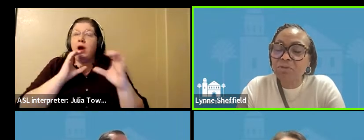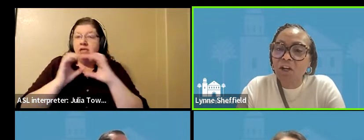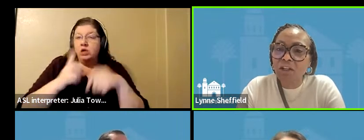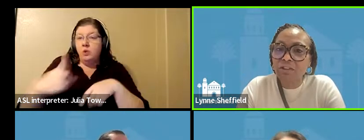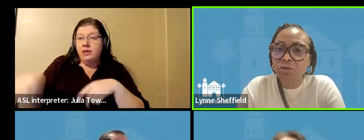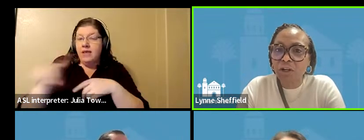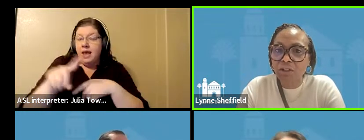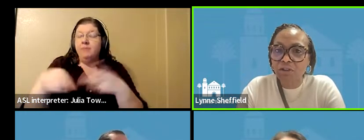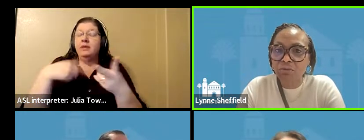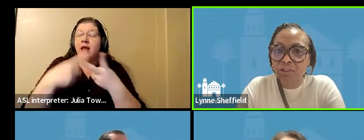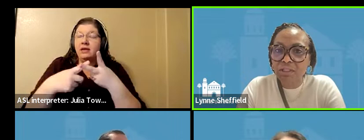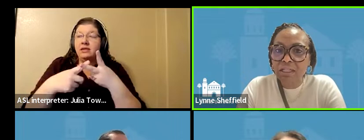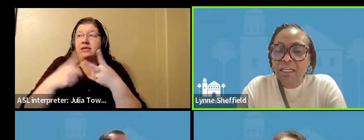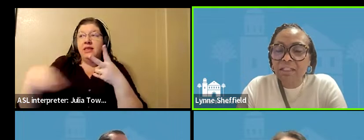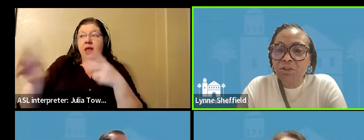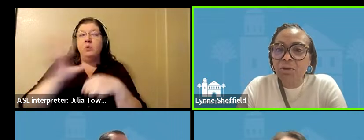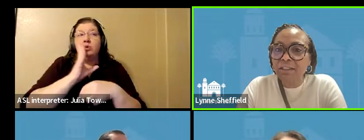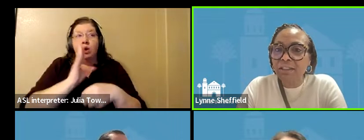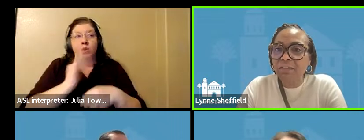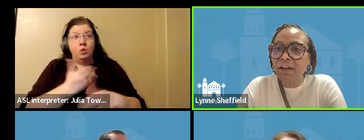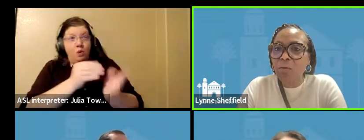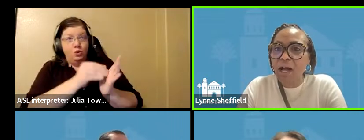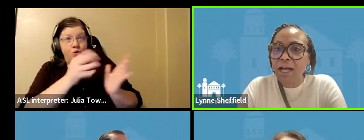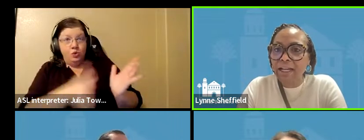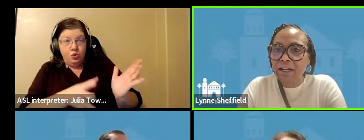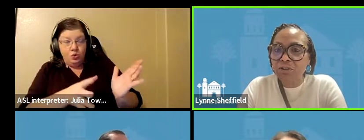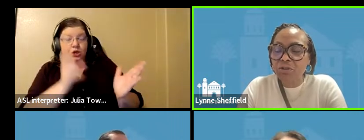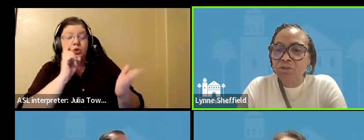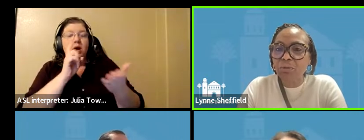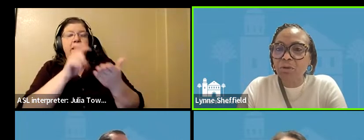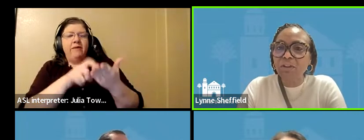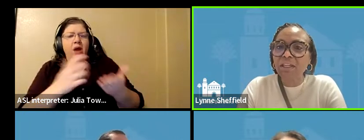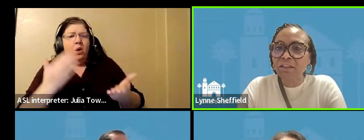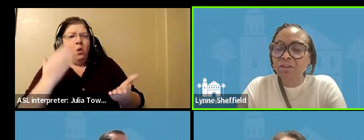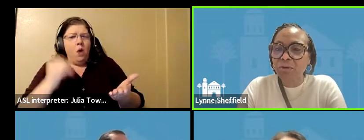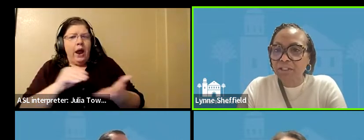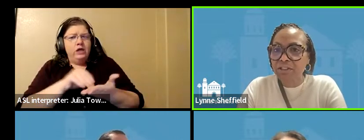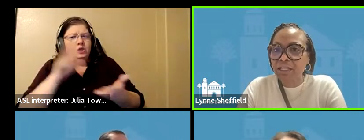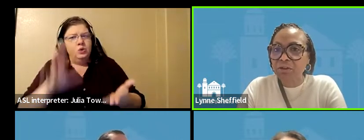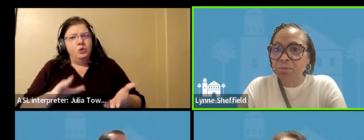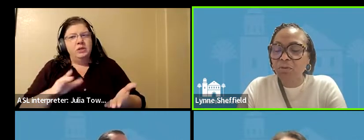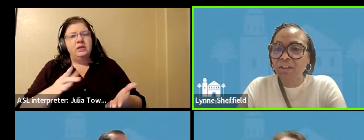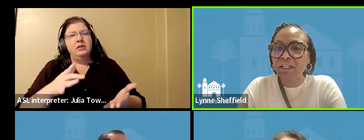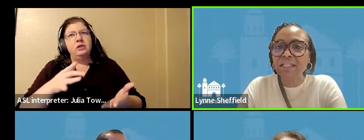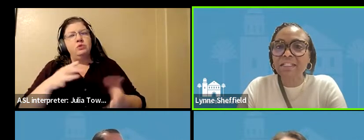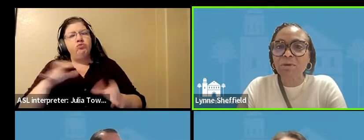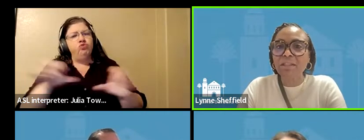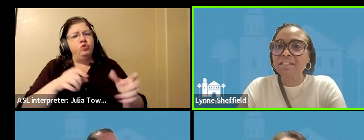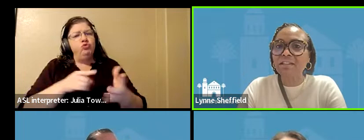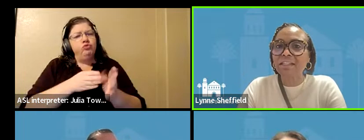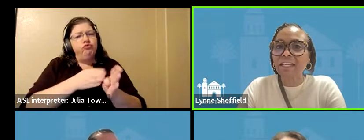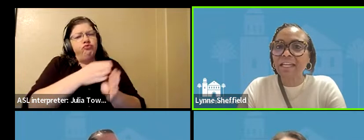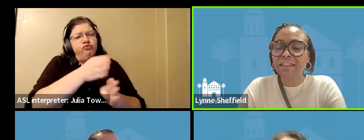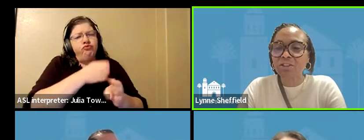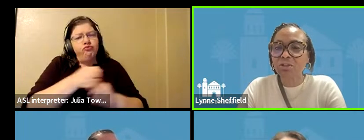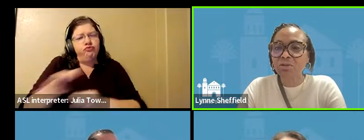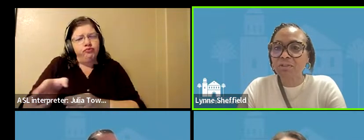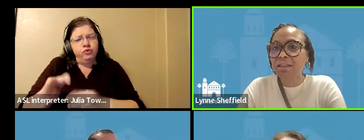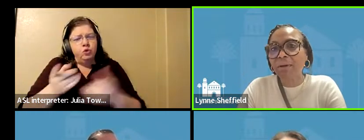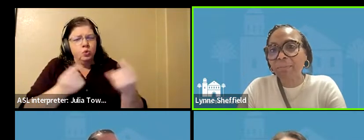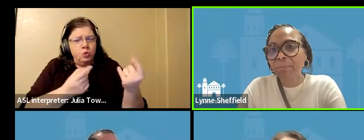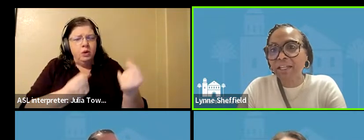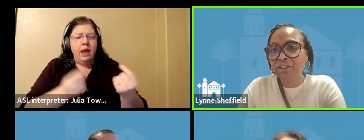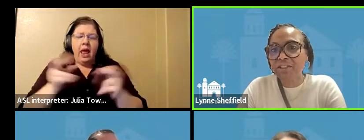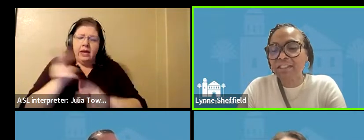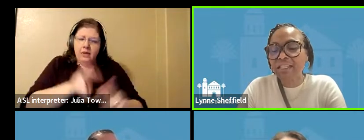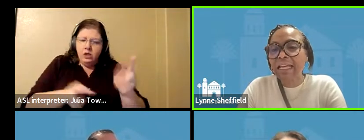well as them talking to our students to identify why our students are moving in the directions that they're moving in, as well as looking at the students